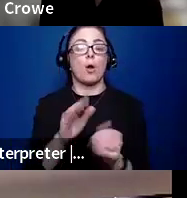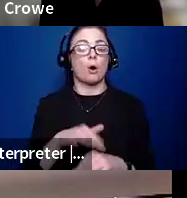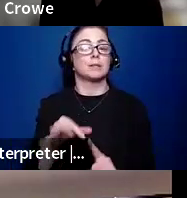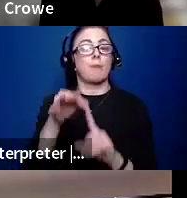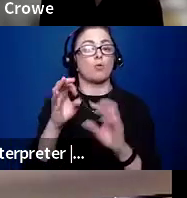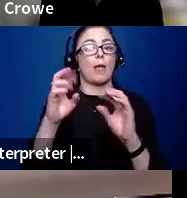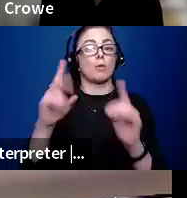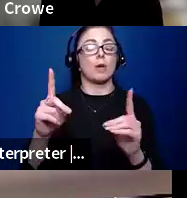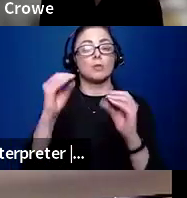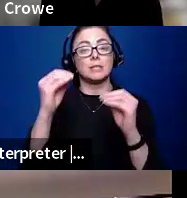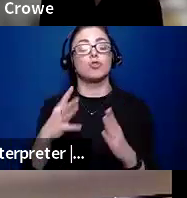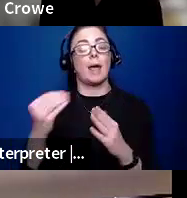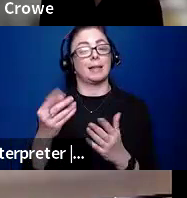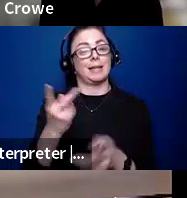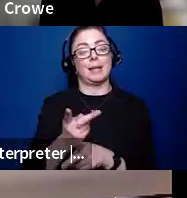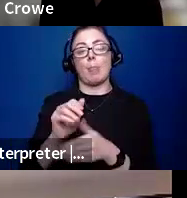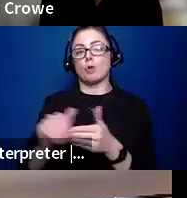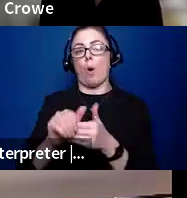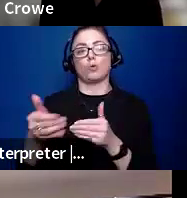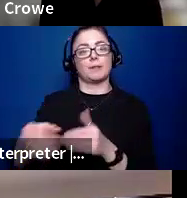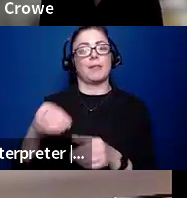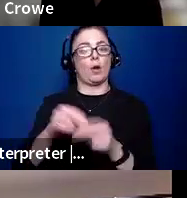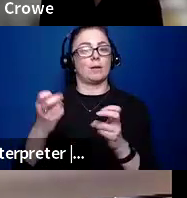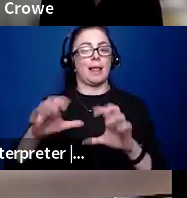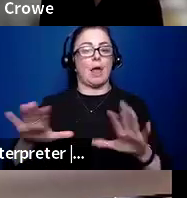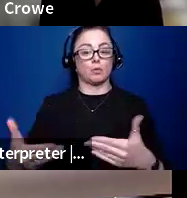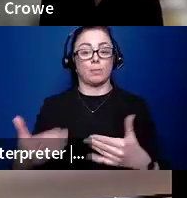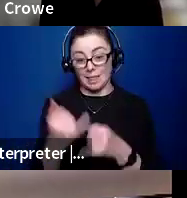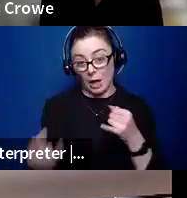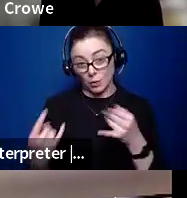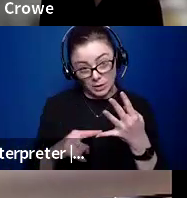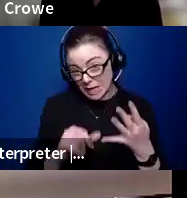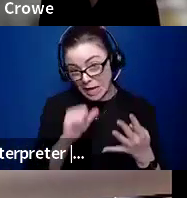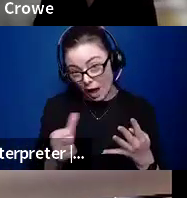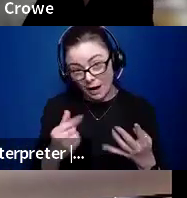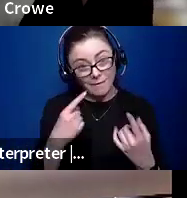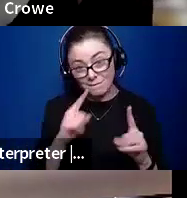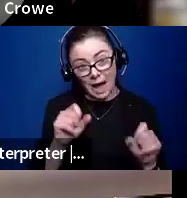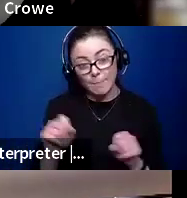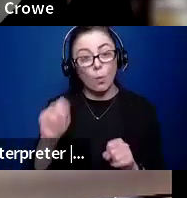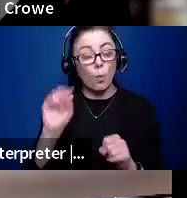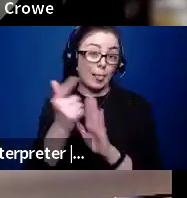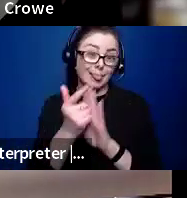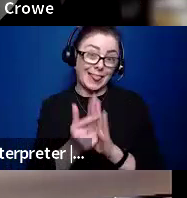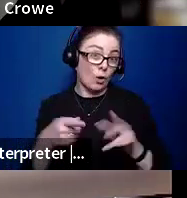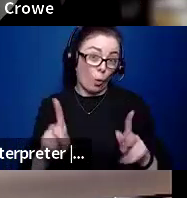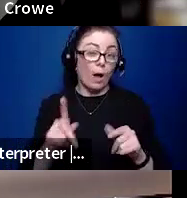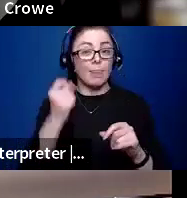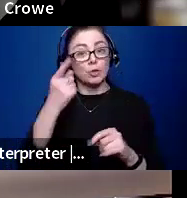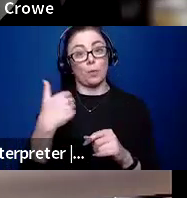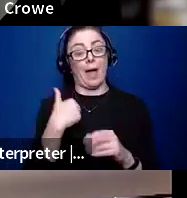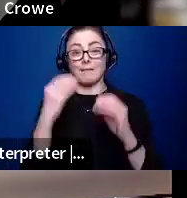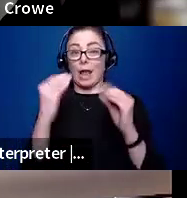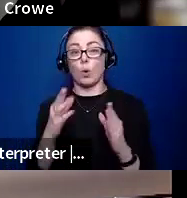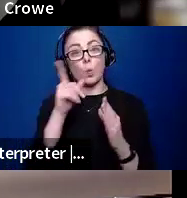the classroom. The last option is not viable or legal. Unless you have educators who act as all of these things